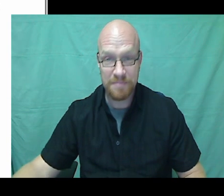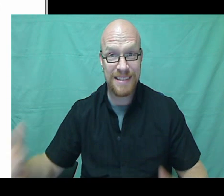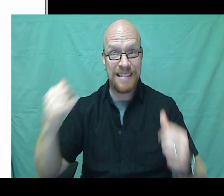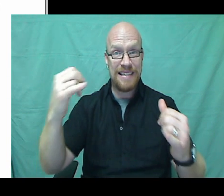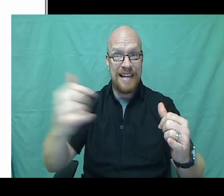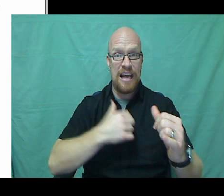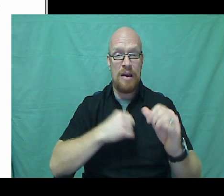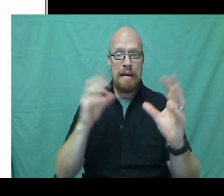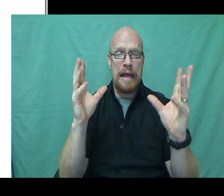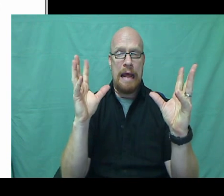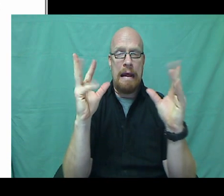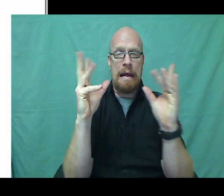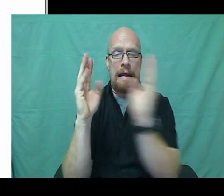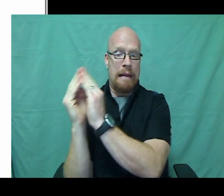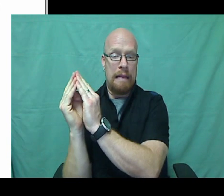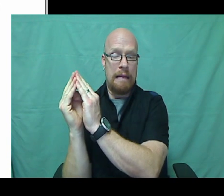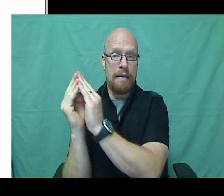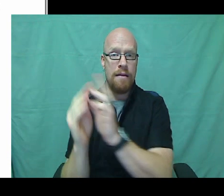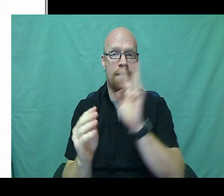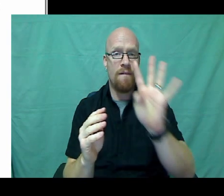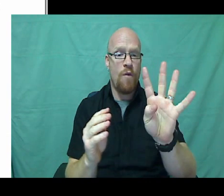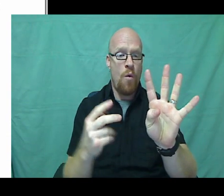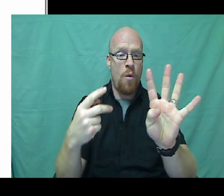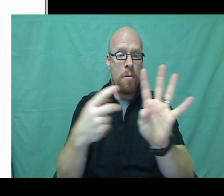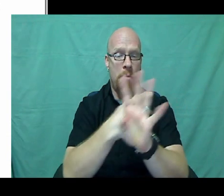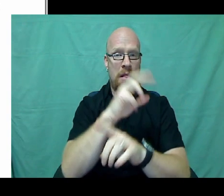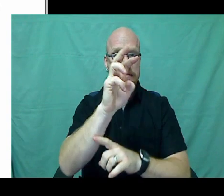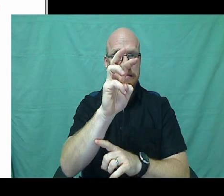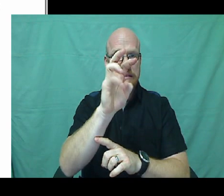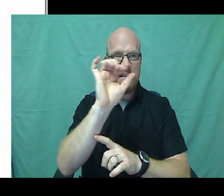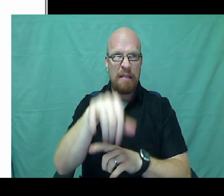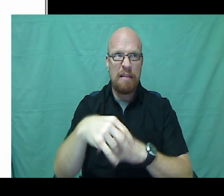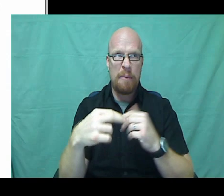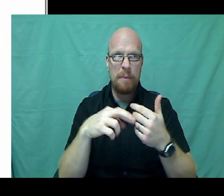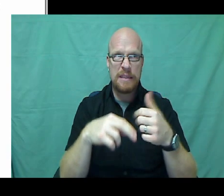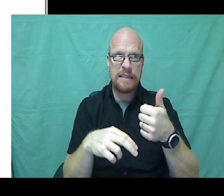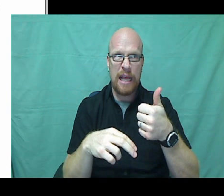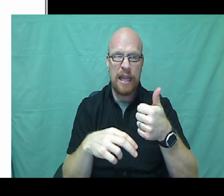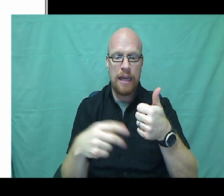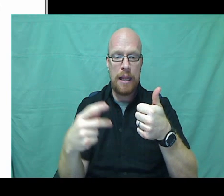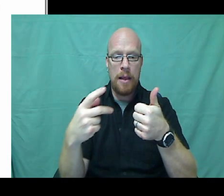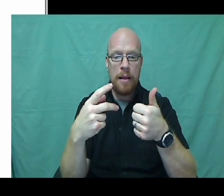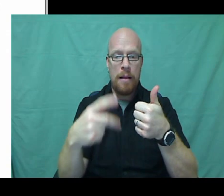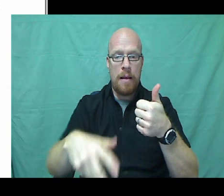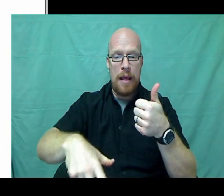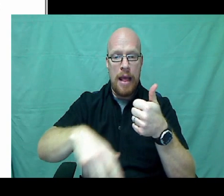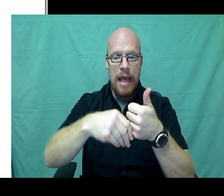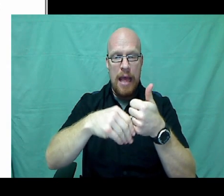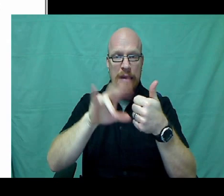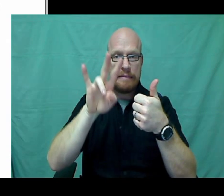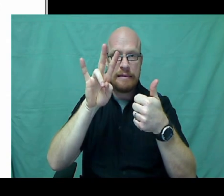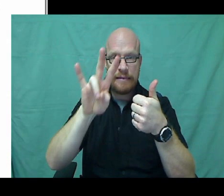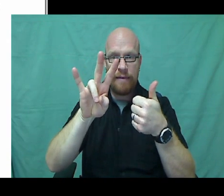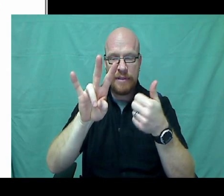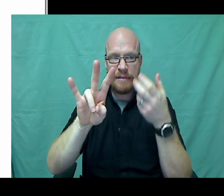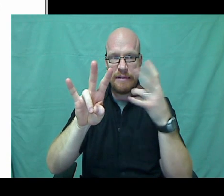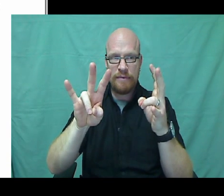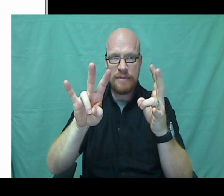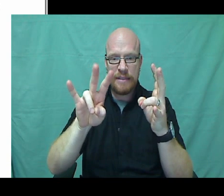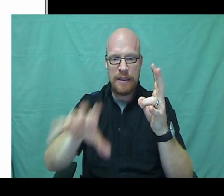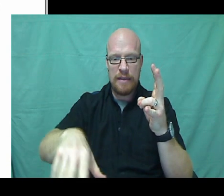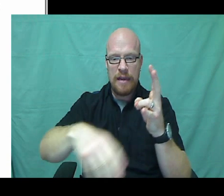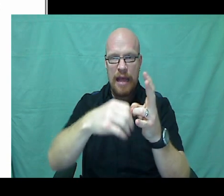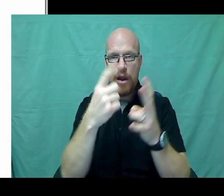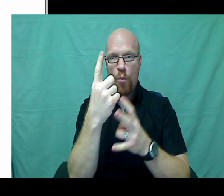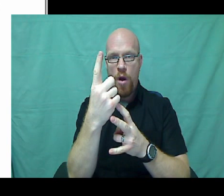Now, I'll add all these exponents together. 4 plus 6 is 10, plus 7 is 17, and